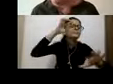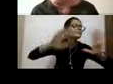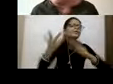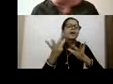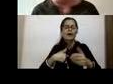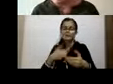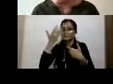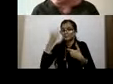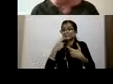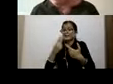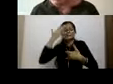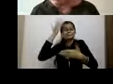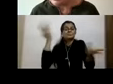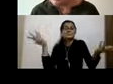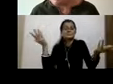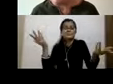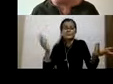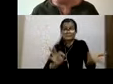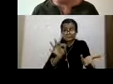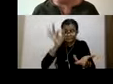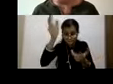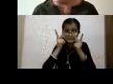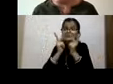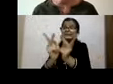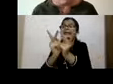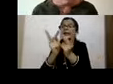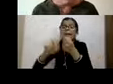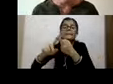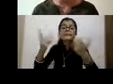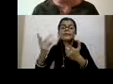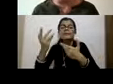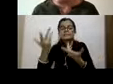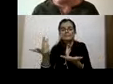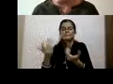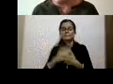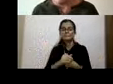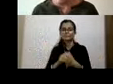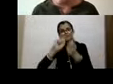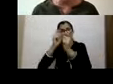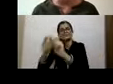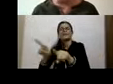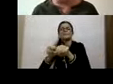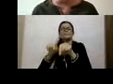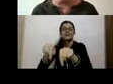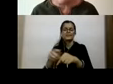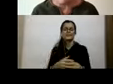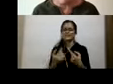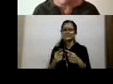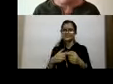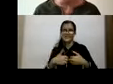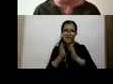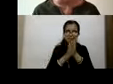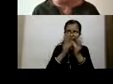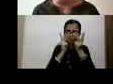really know. I'll see where this journey takes me and we'll evolve as we go along. And so one of the things I learned is that maybe vision and passion is as